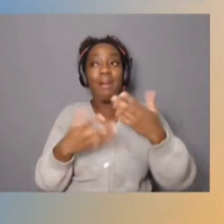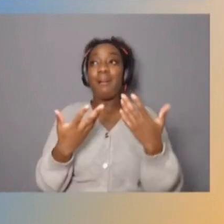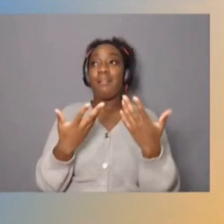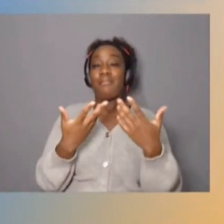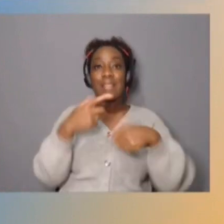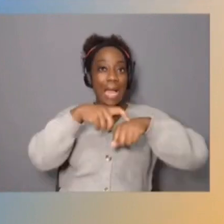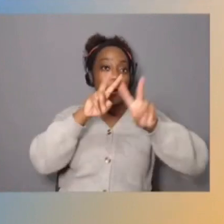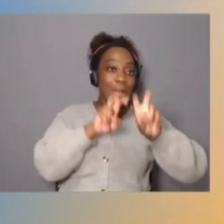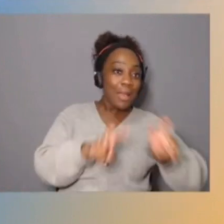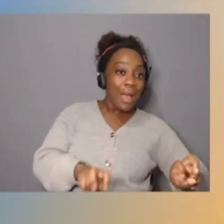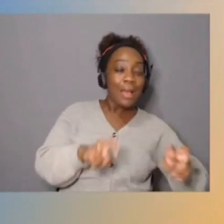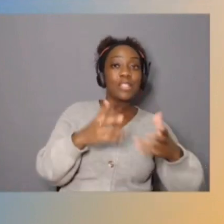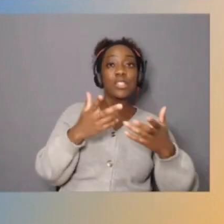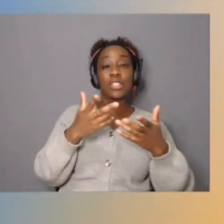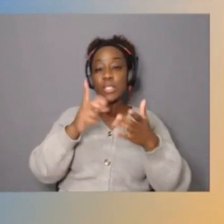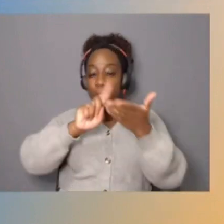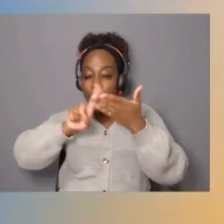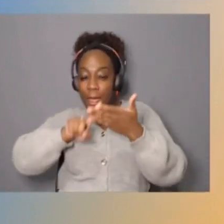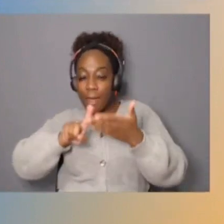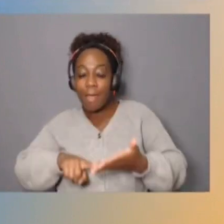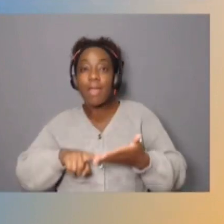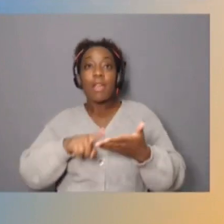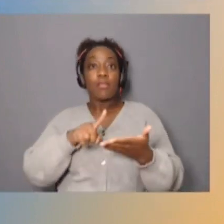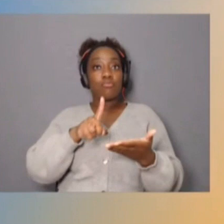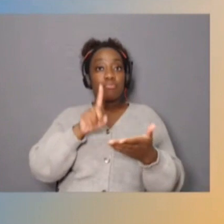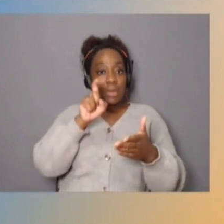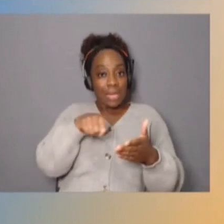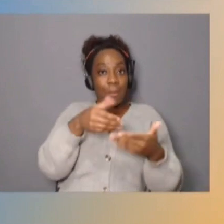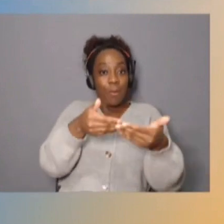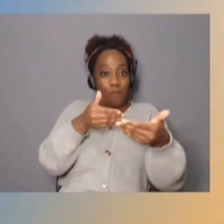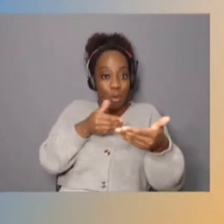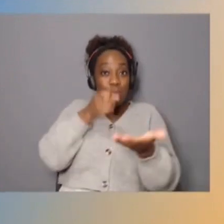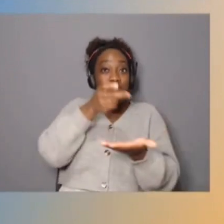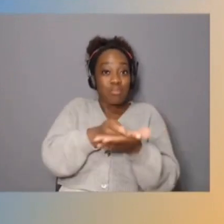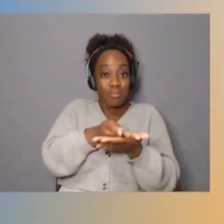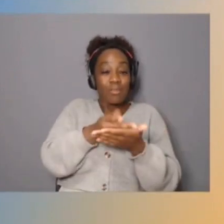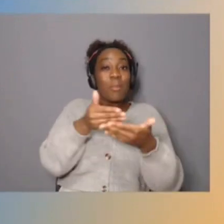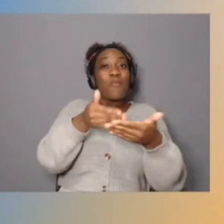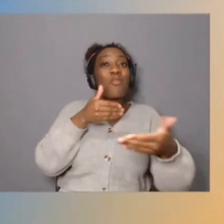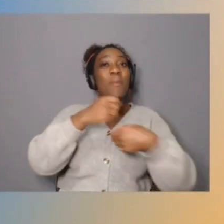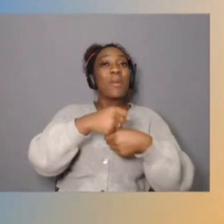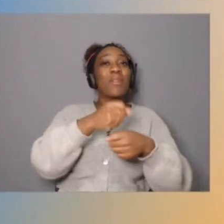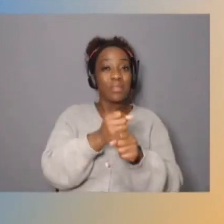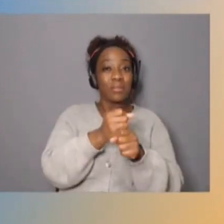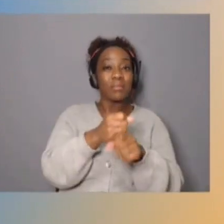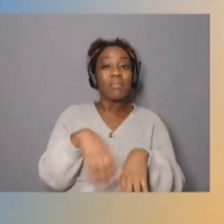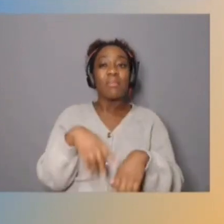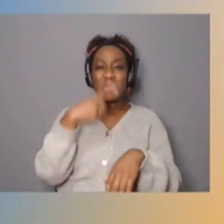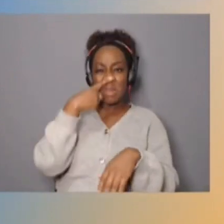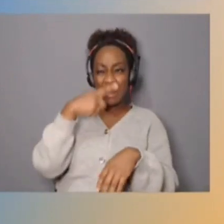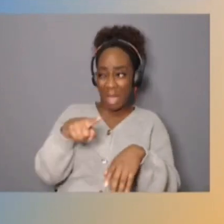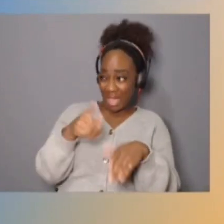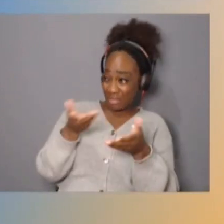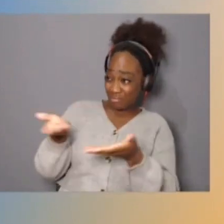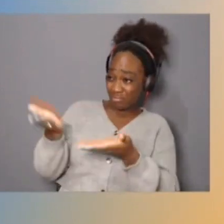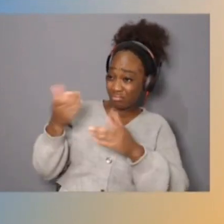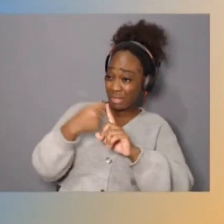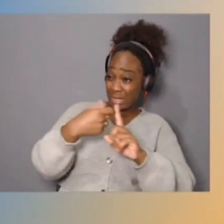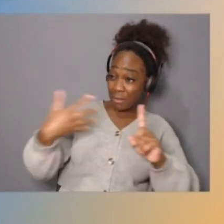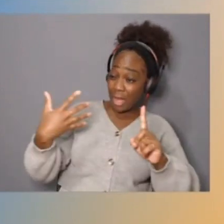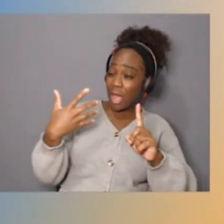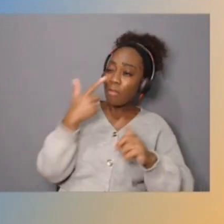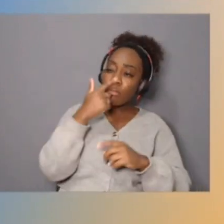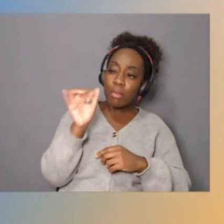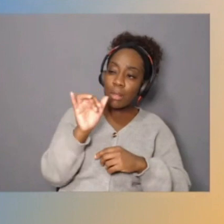pre-silicon checks for sign-off before you go to manufacturing. And maybe you can describe in more detail what that looks like from an implementation